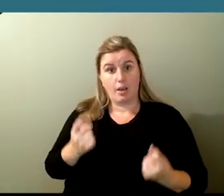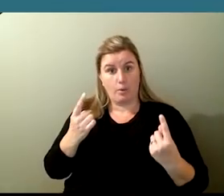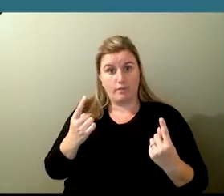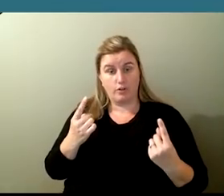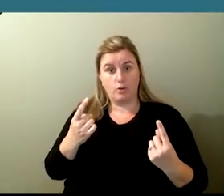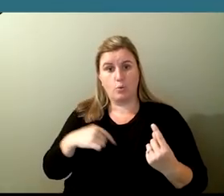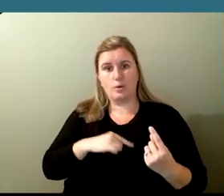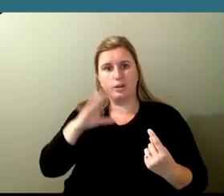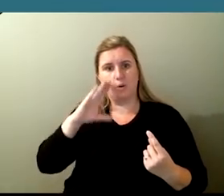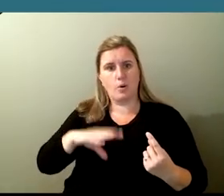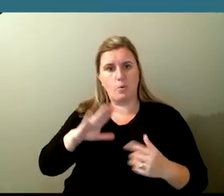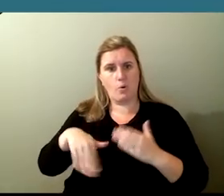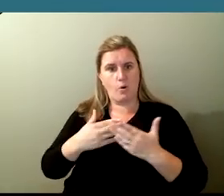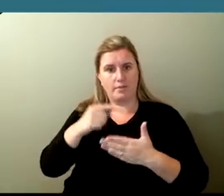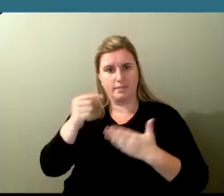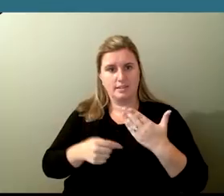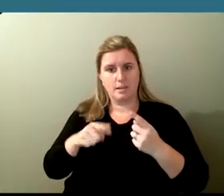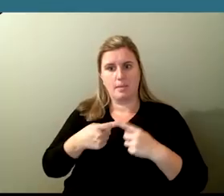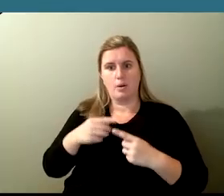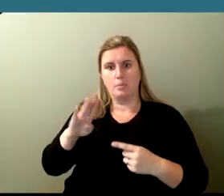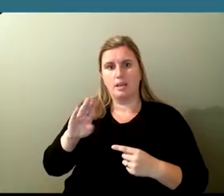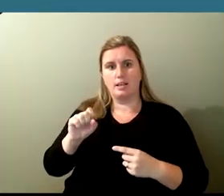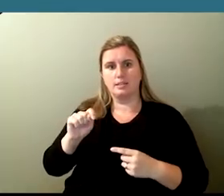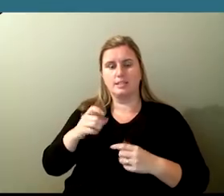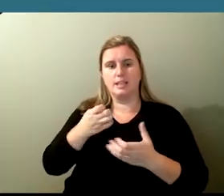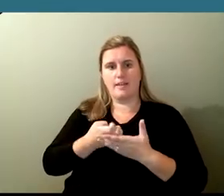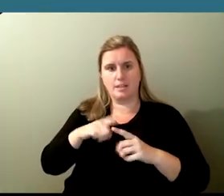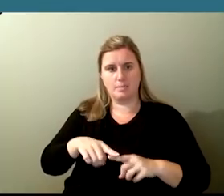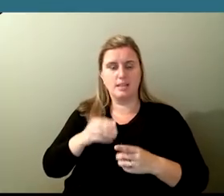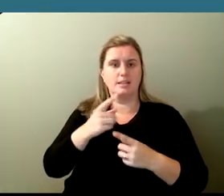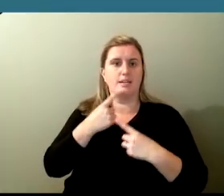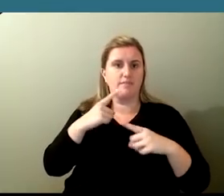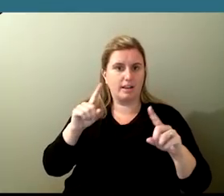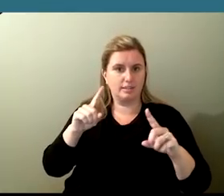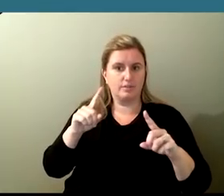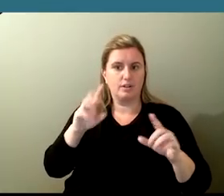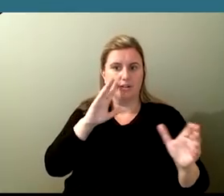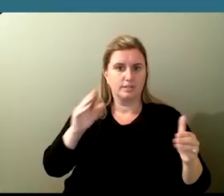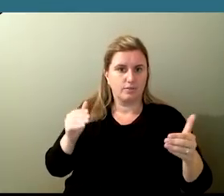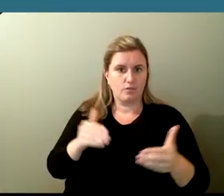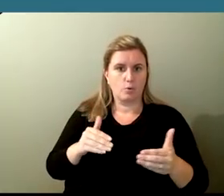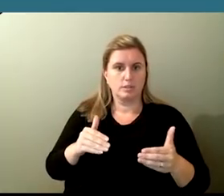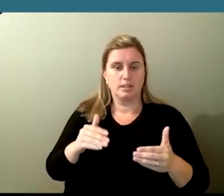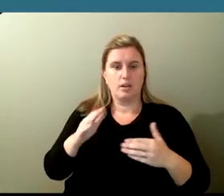we know all of this about BST as being evidence-based, as being effective, as focusing on